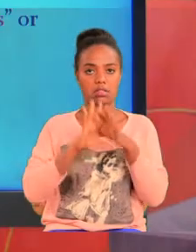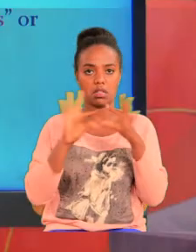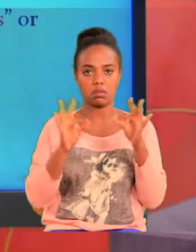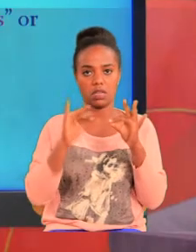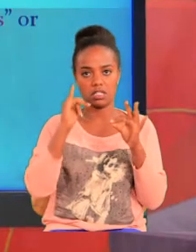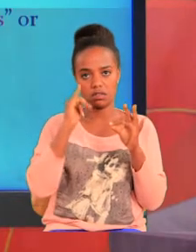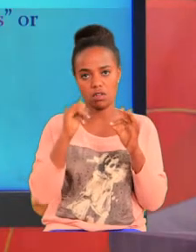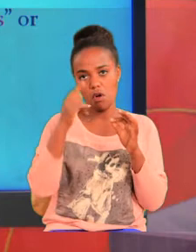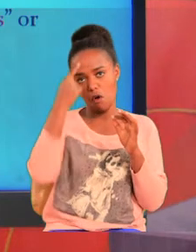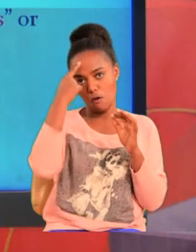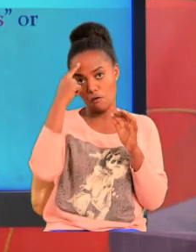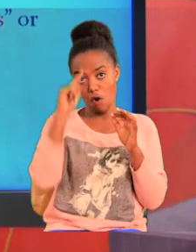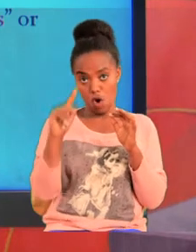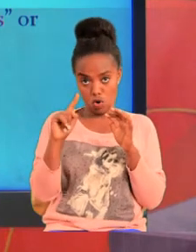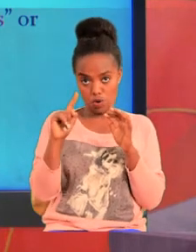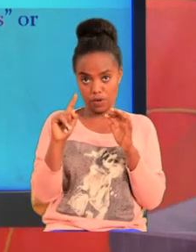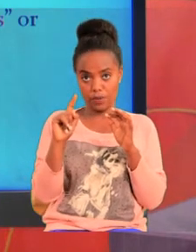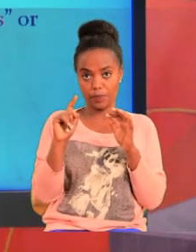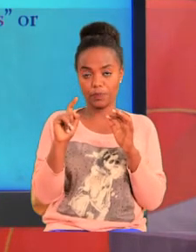one,